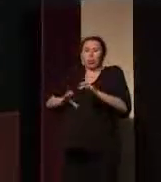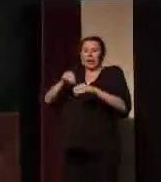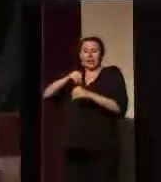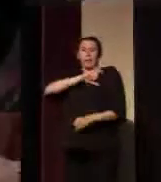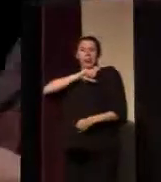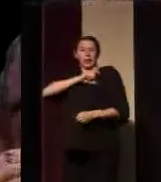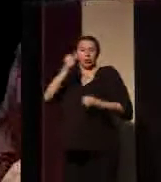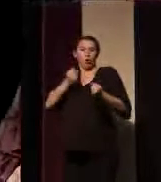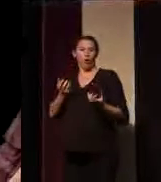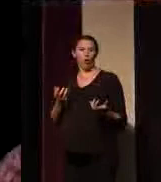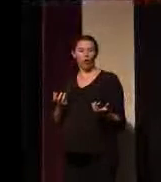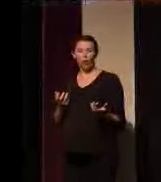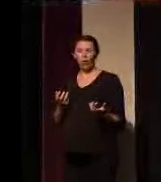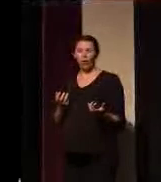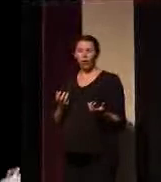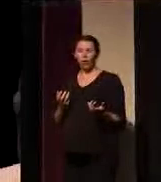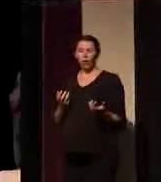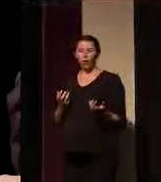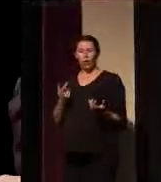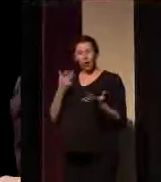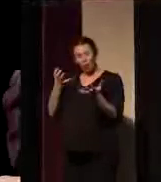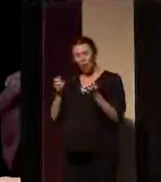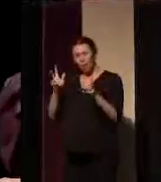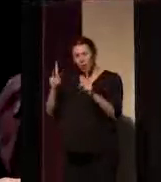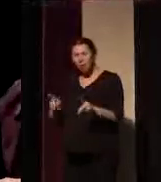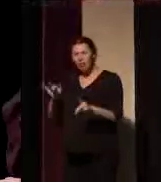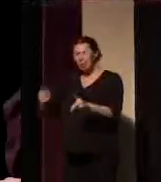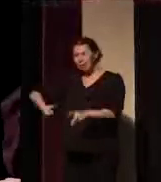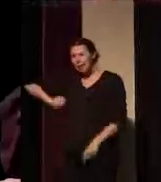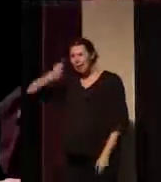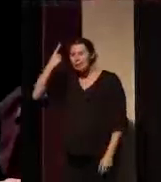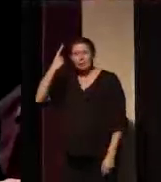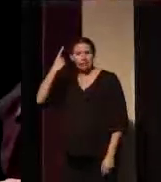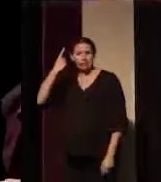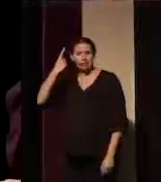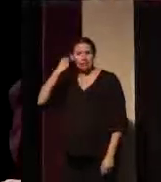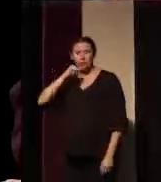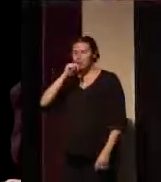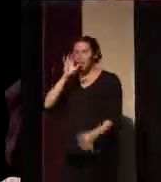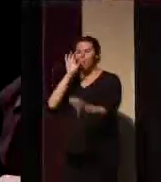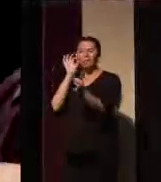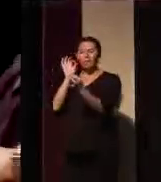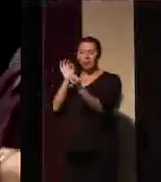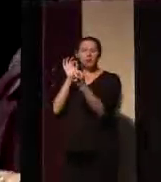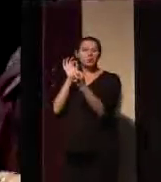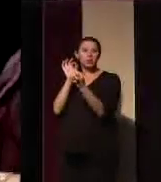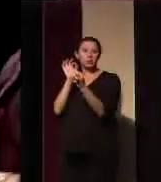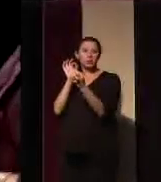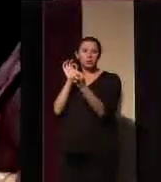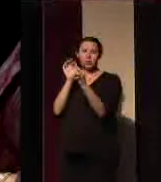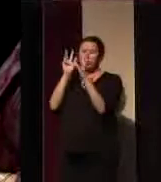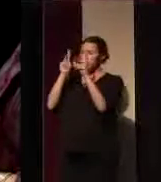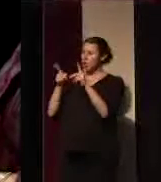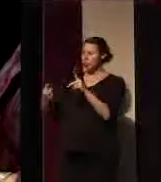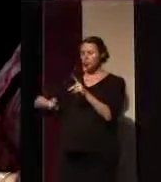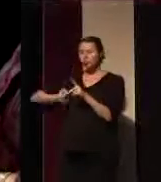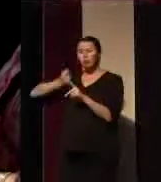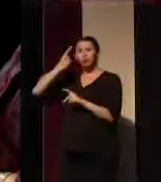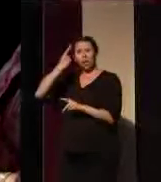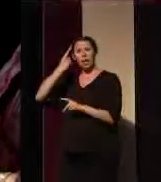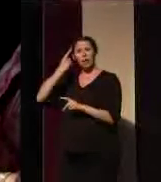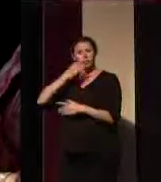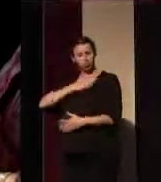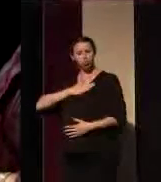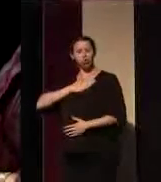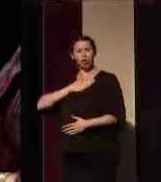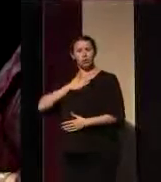I want somebody in a police car that gets it, that's not perfect. I want somebody that understands and appreciates a